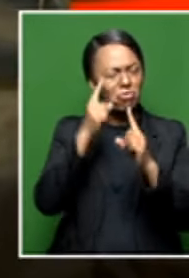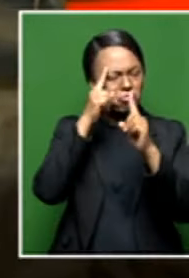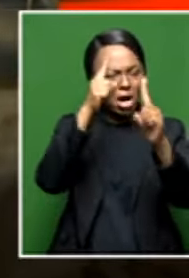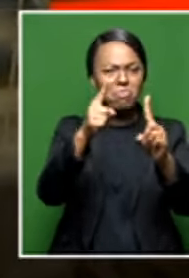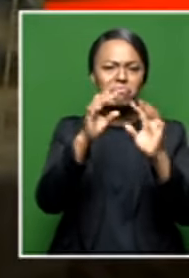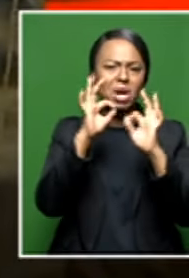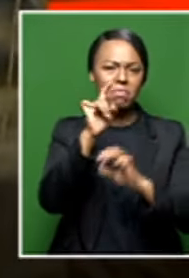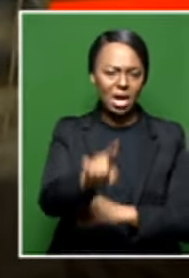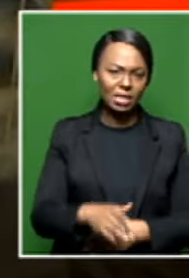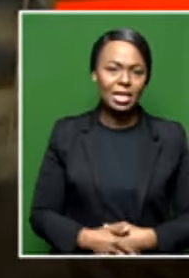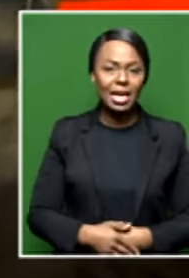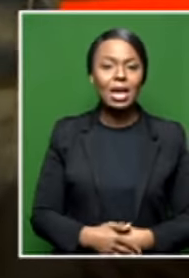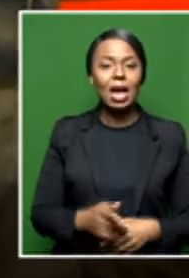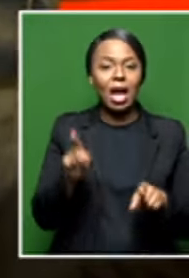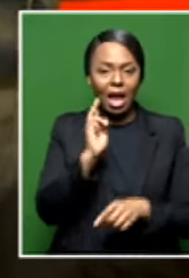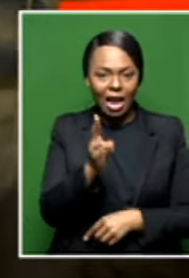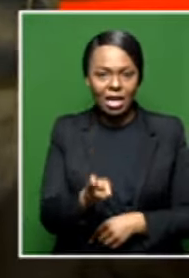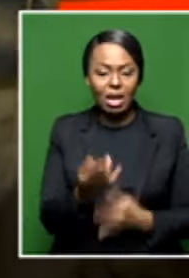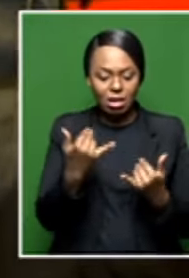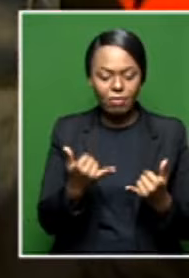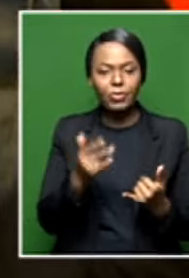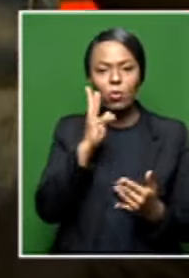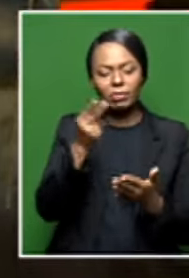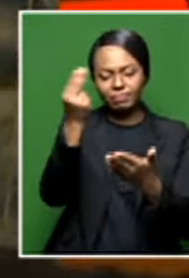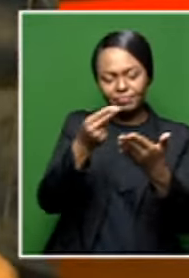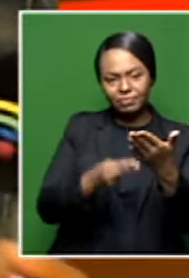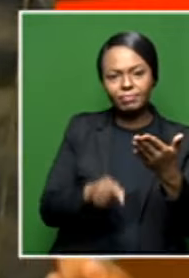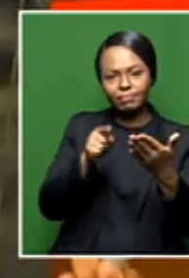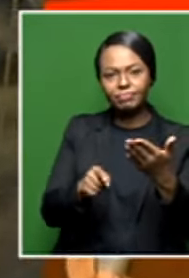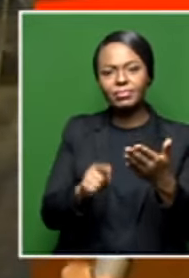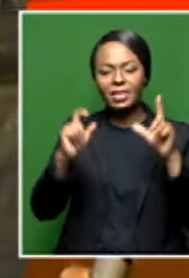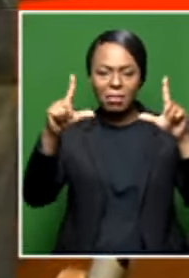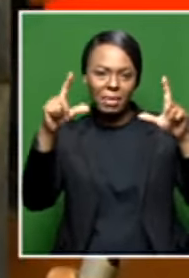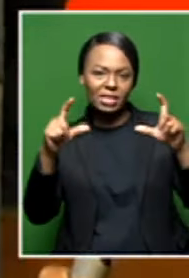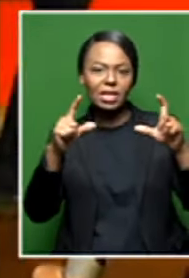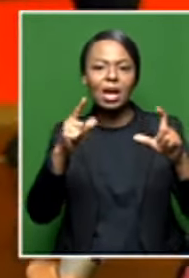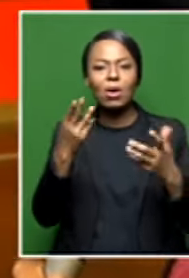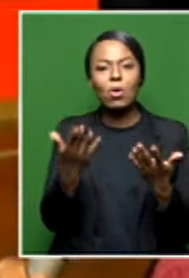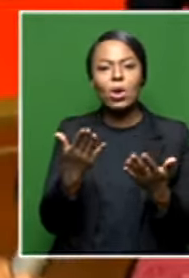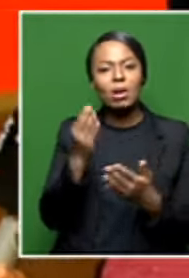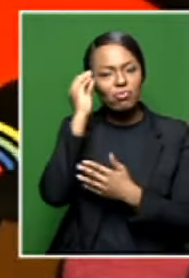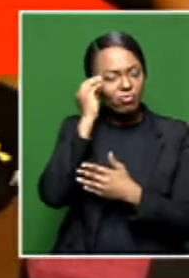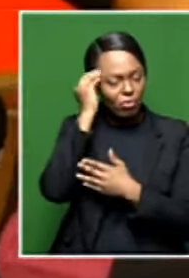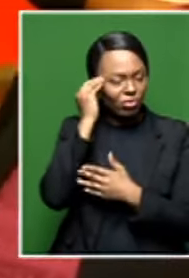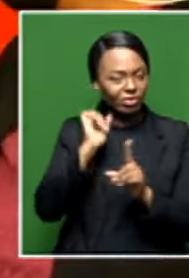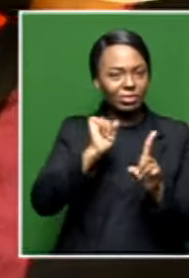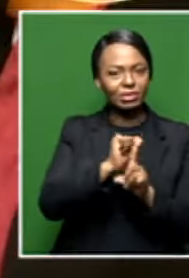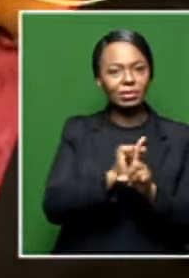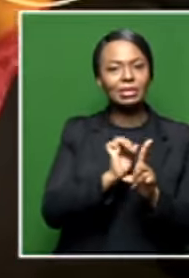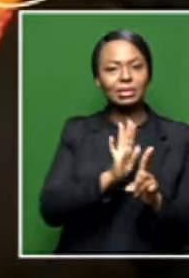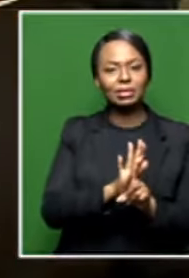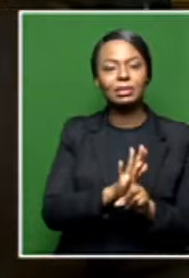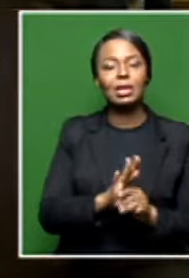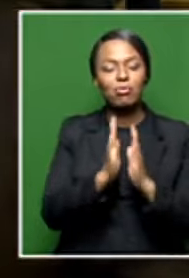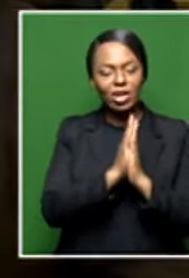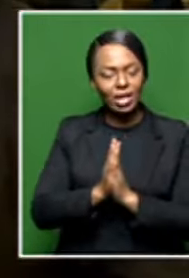be doing another painting on the night vigil of the prayer. Rasta, thank you very much for speaking to me, and thank you for coming all the